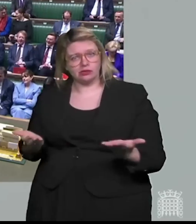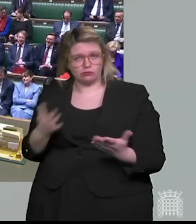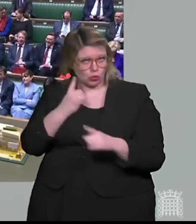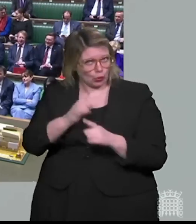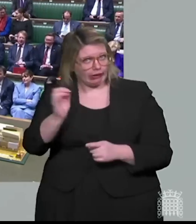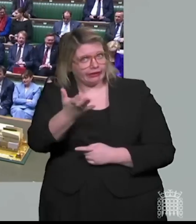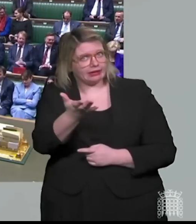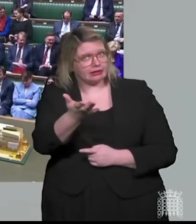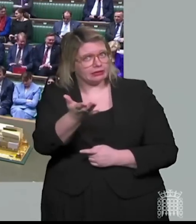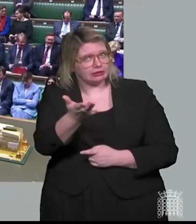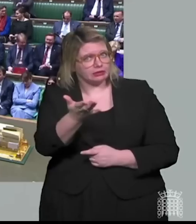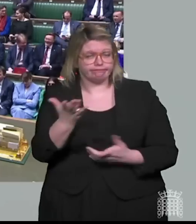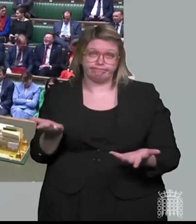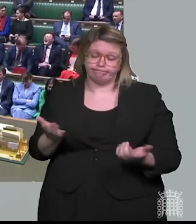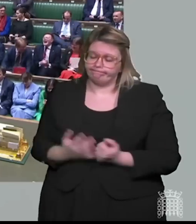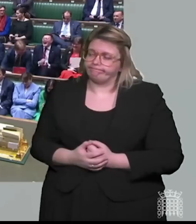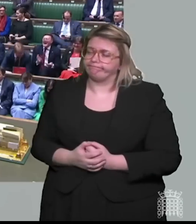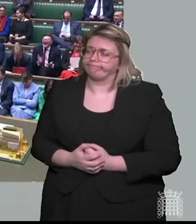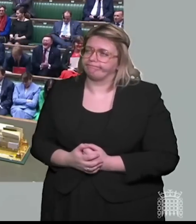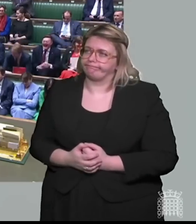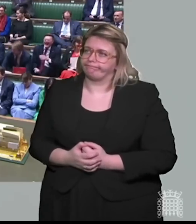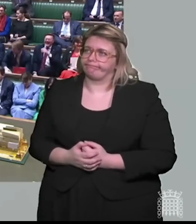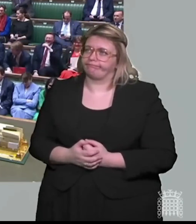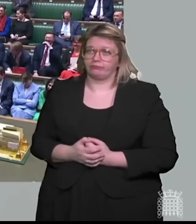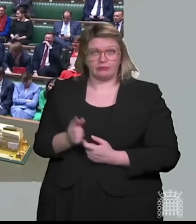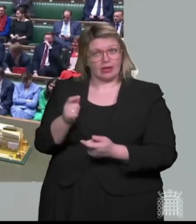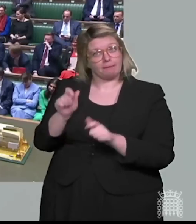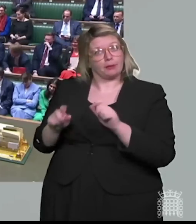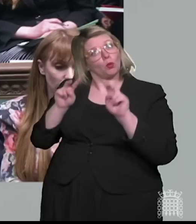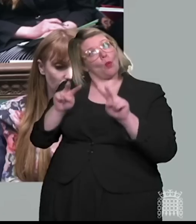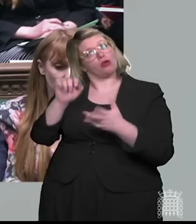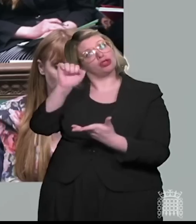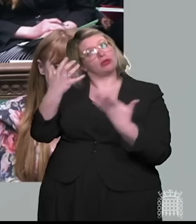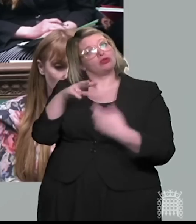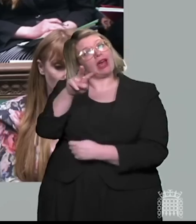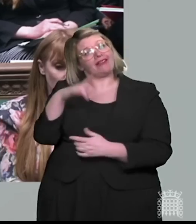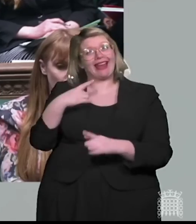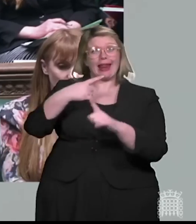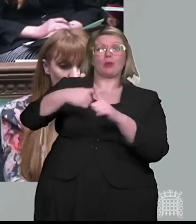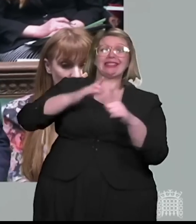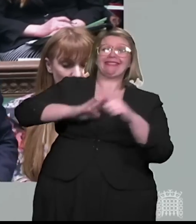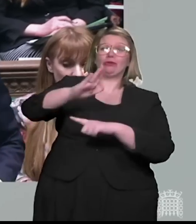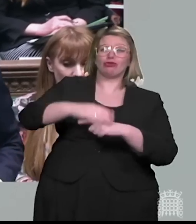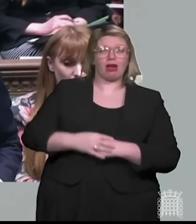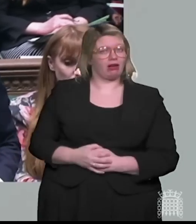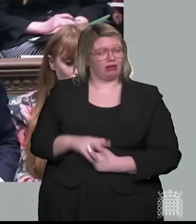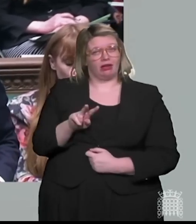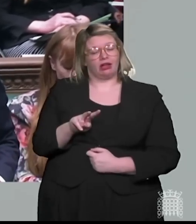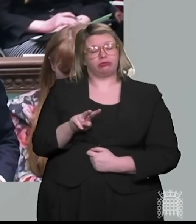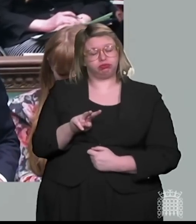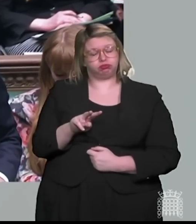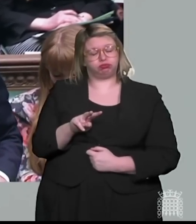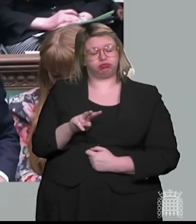They will have heard very little that makes them feel hopeful about our future. They could have used sensible